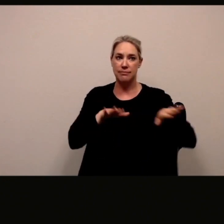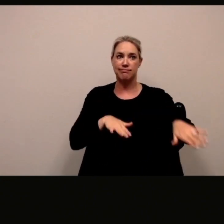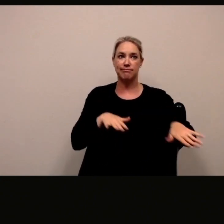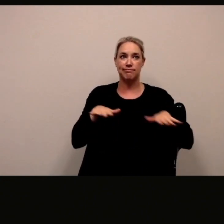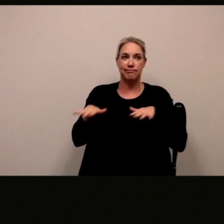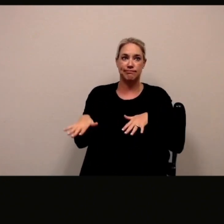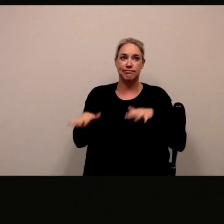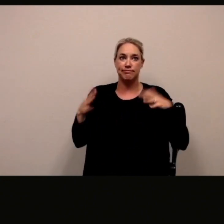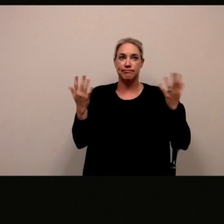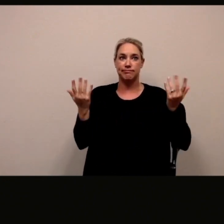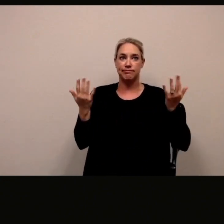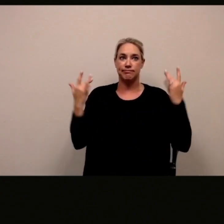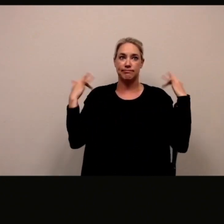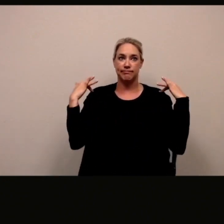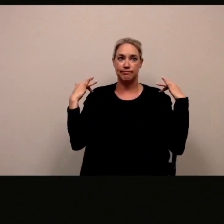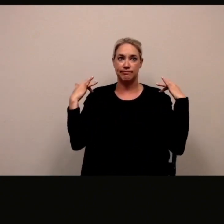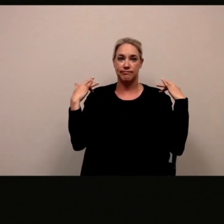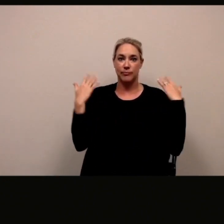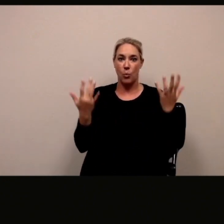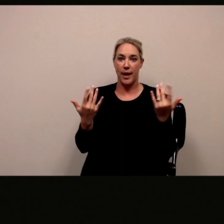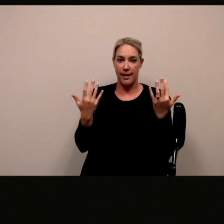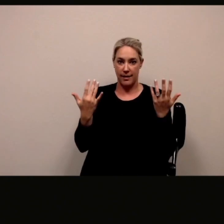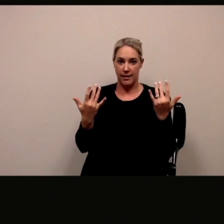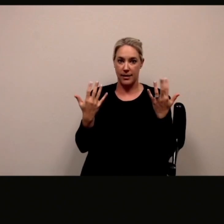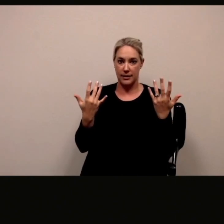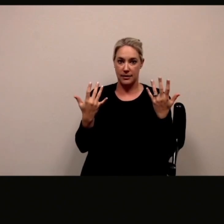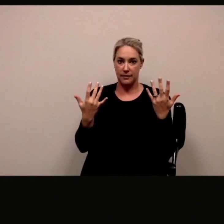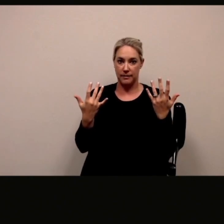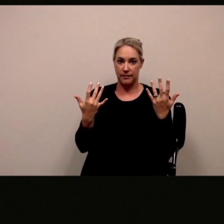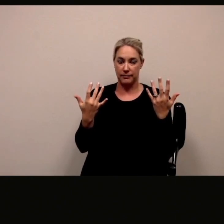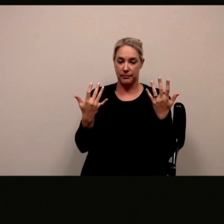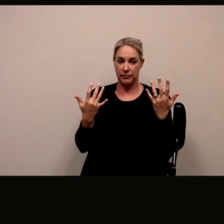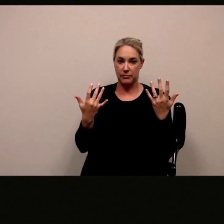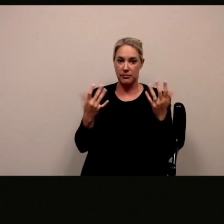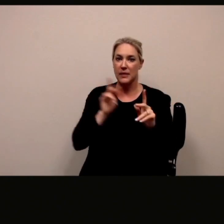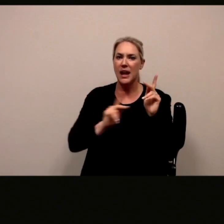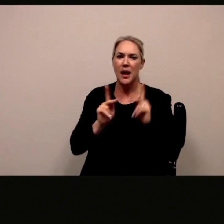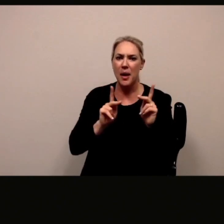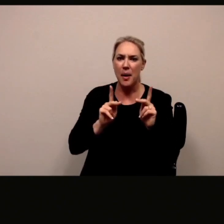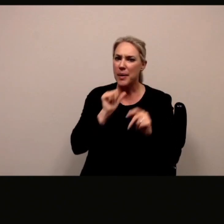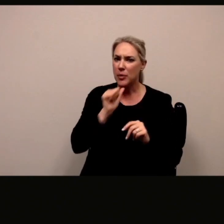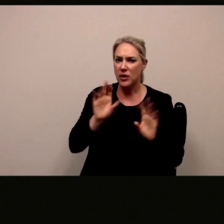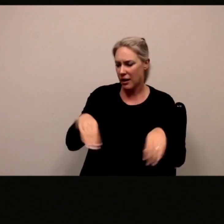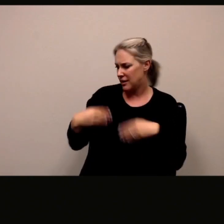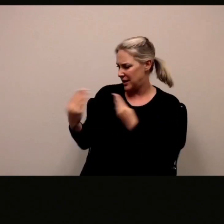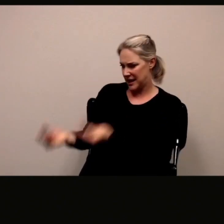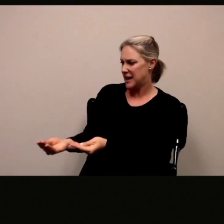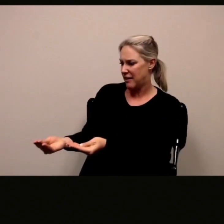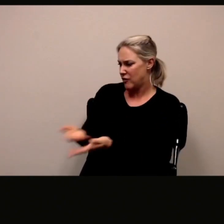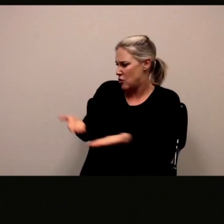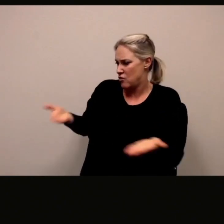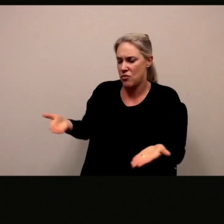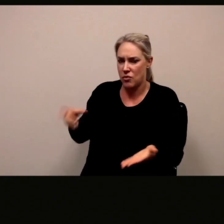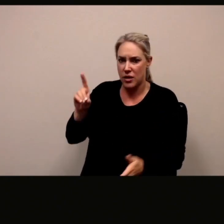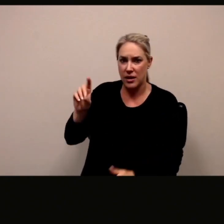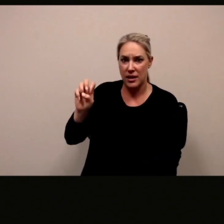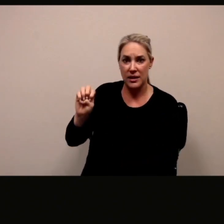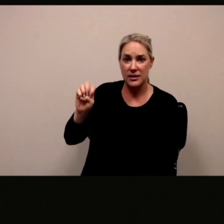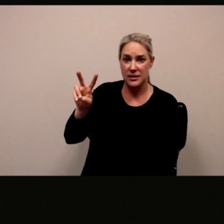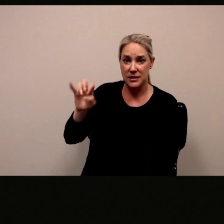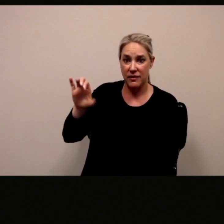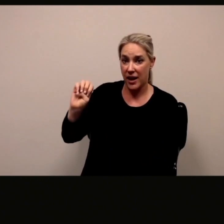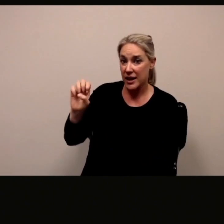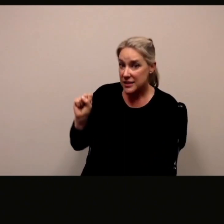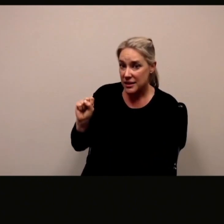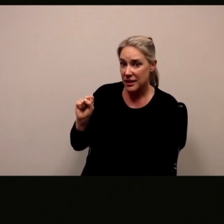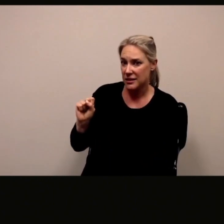give you oh, let me give you one-to-one tablets or one-to-one this or that. No one's